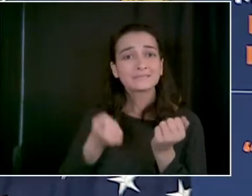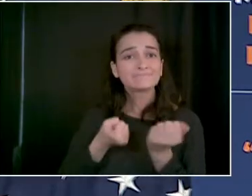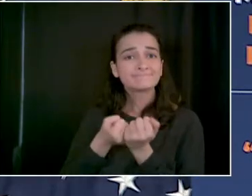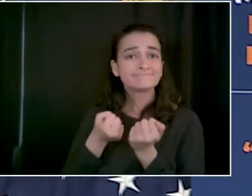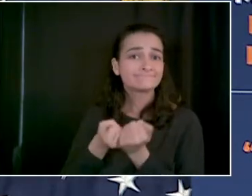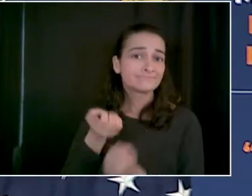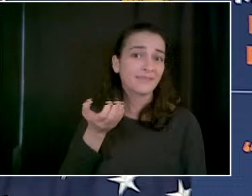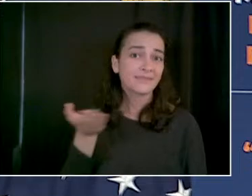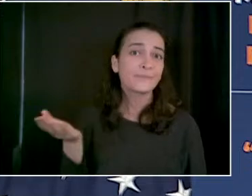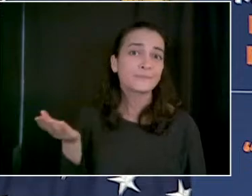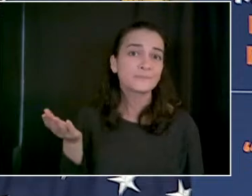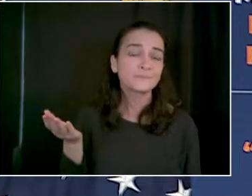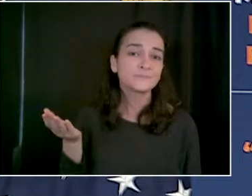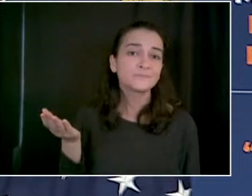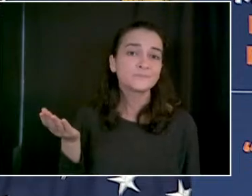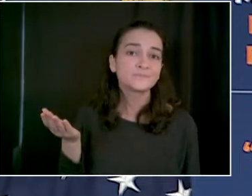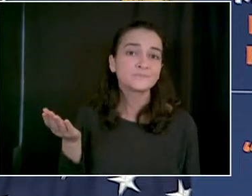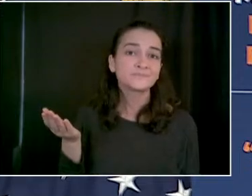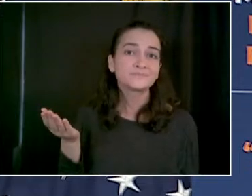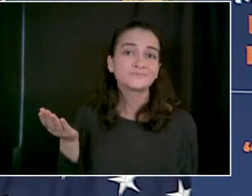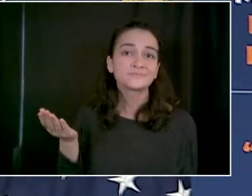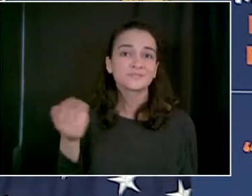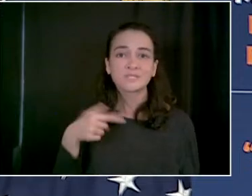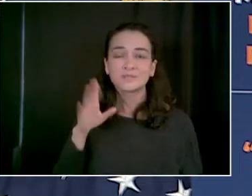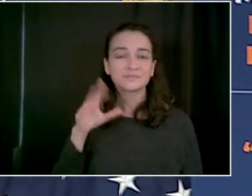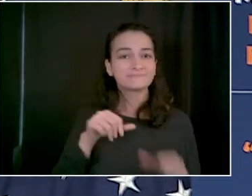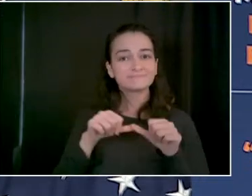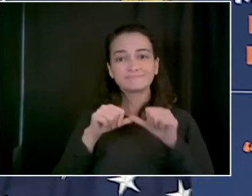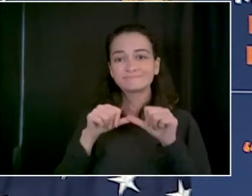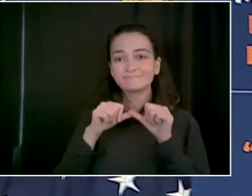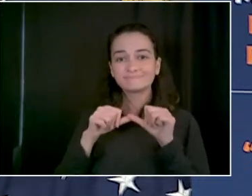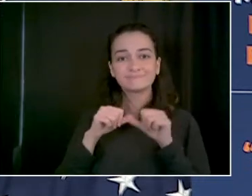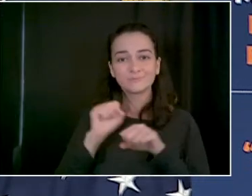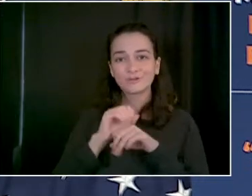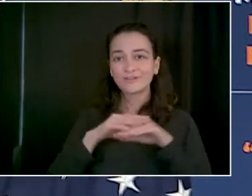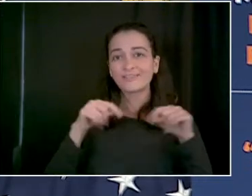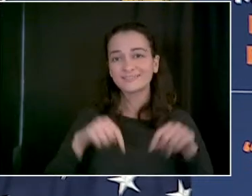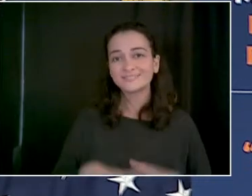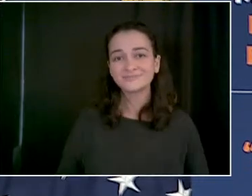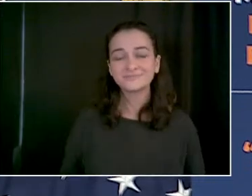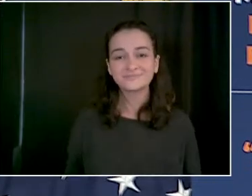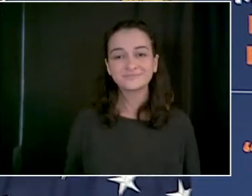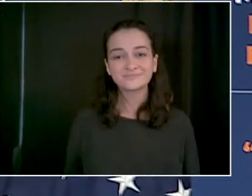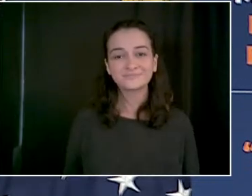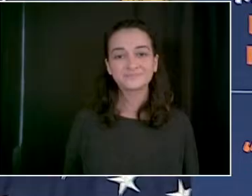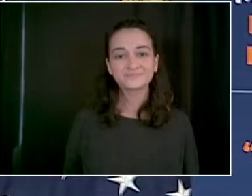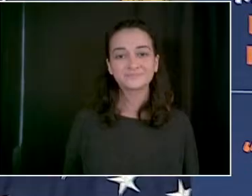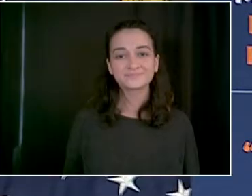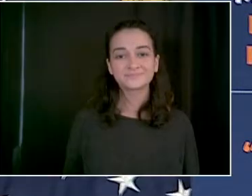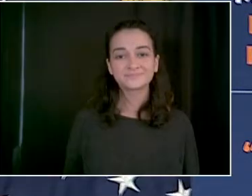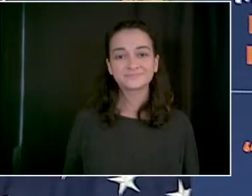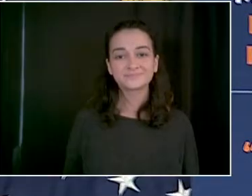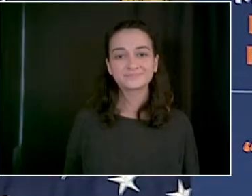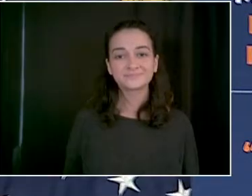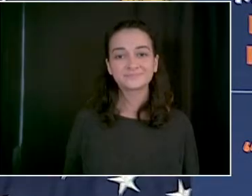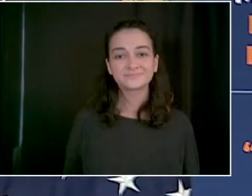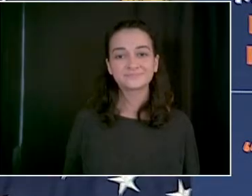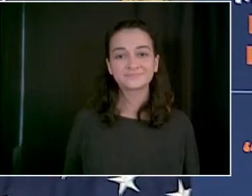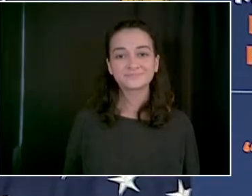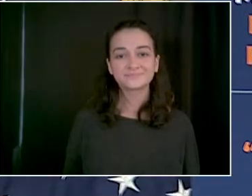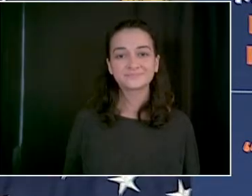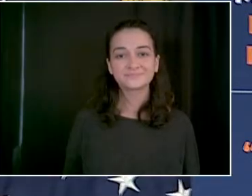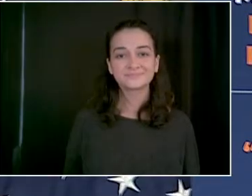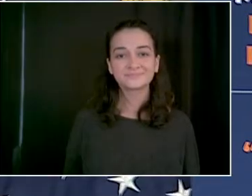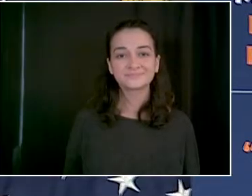these issues. We're going to continue to do that. And so what the governor follows a lot of things that I'm